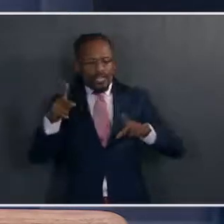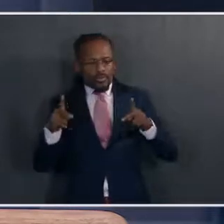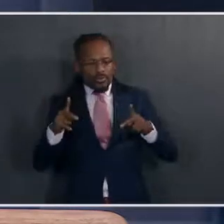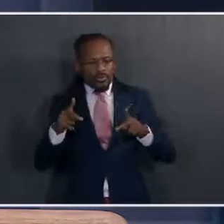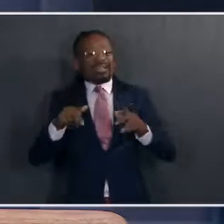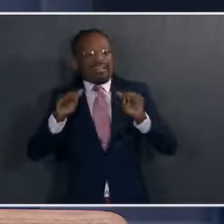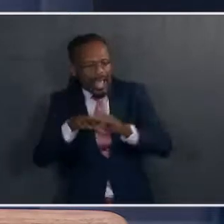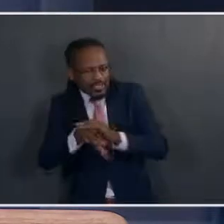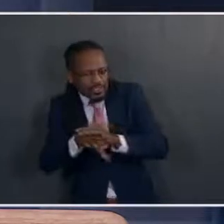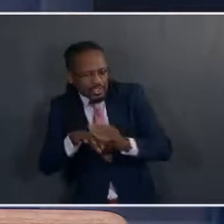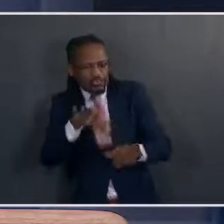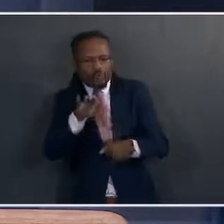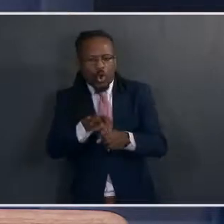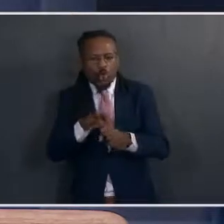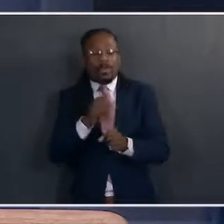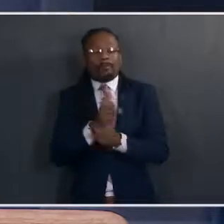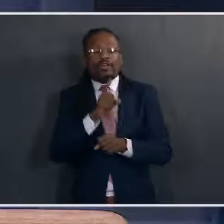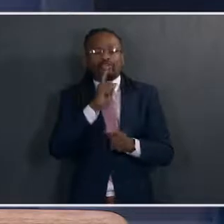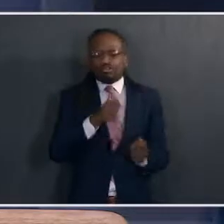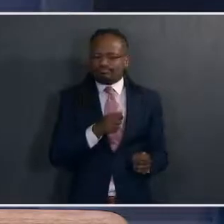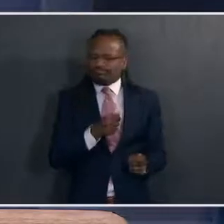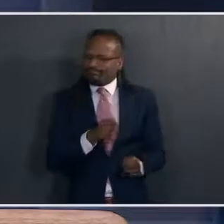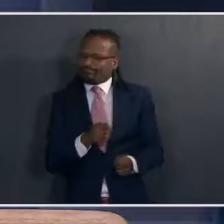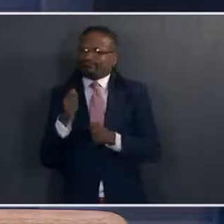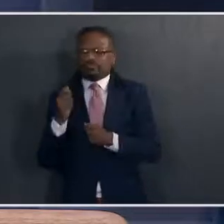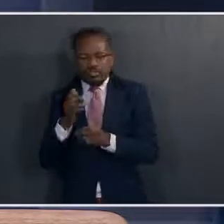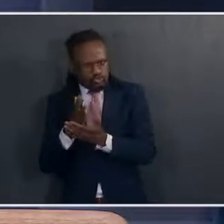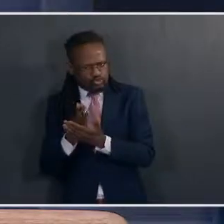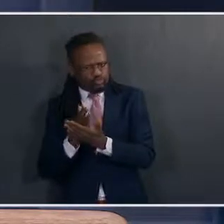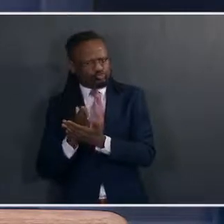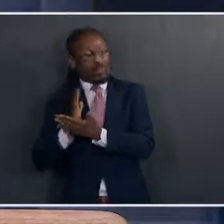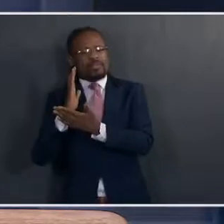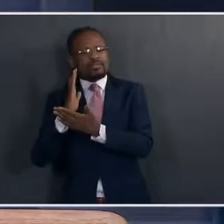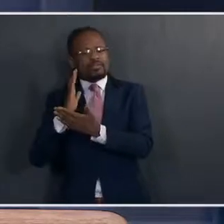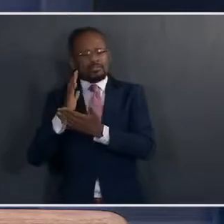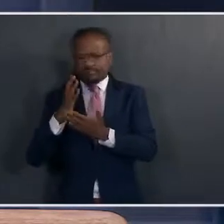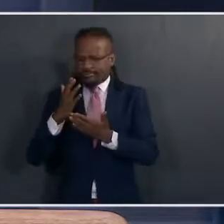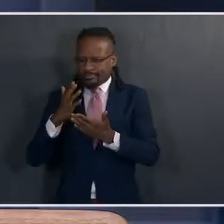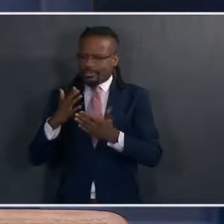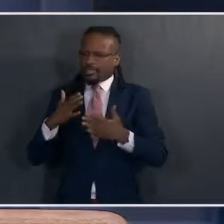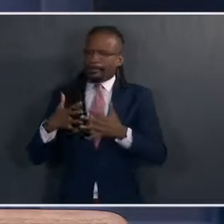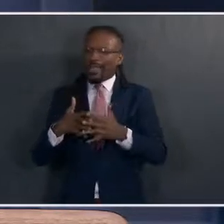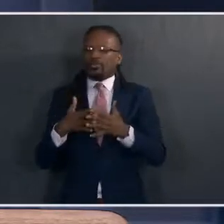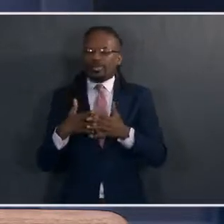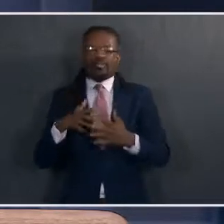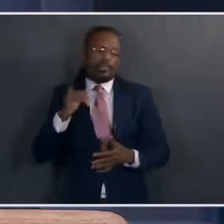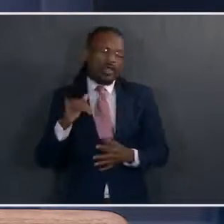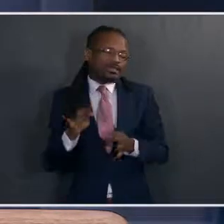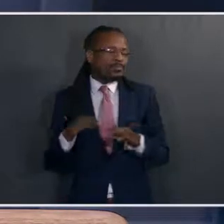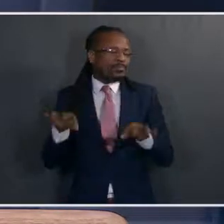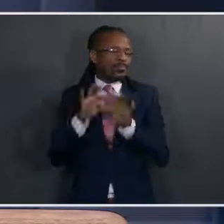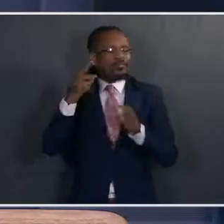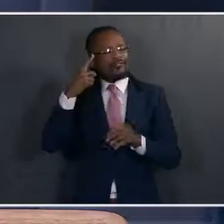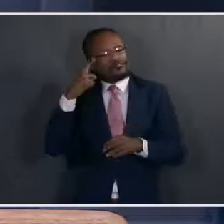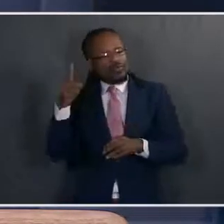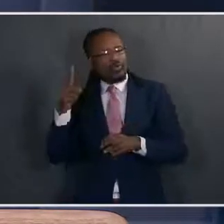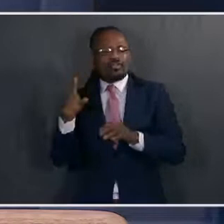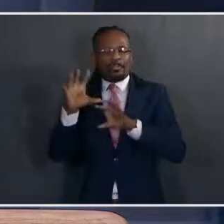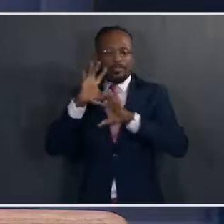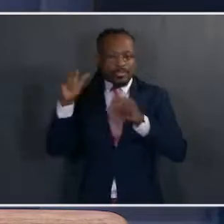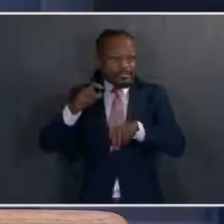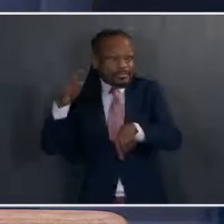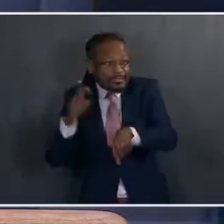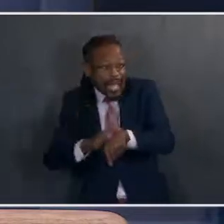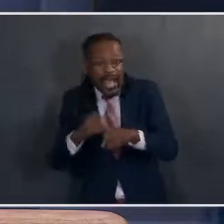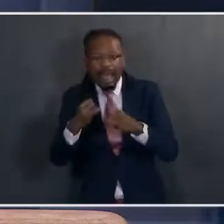it, a part of the right of being an American is a priority to the president. But I don't have a timeline or a date for